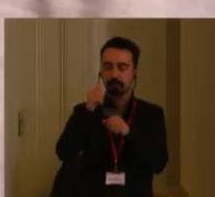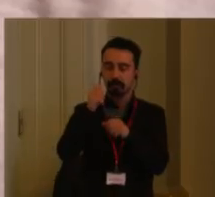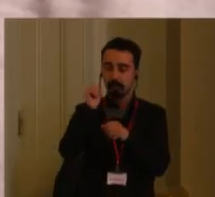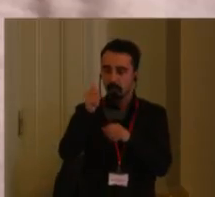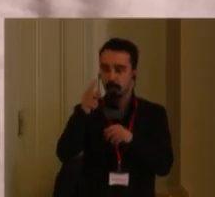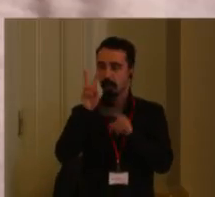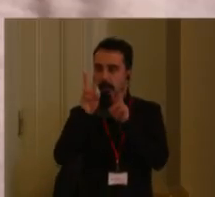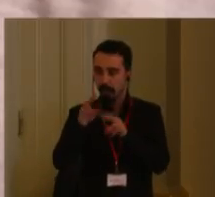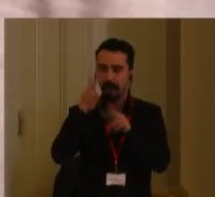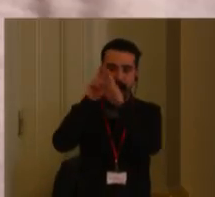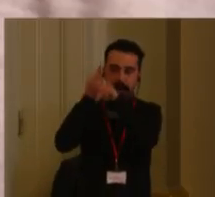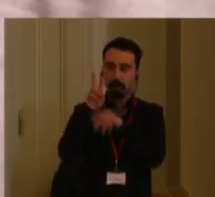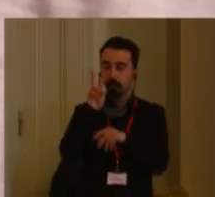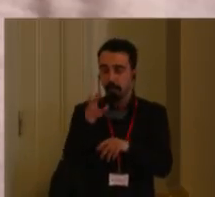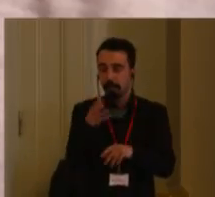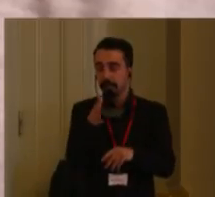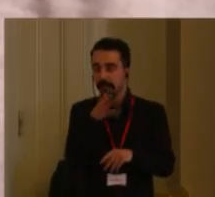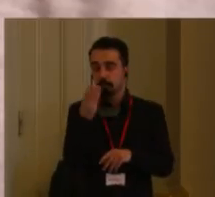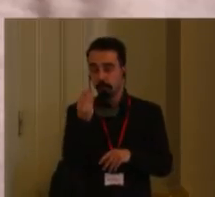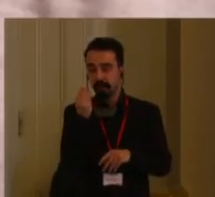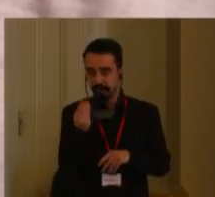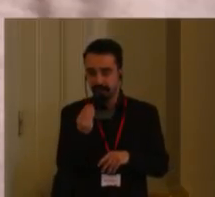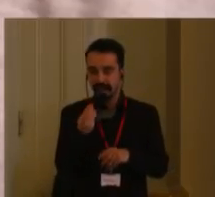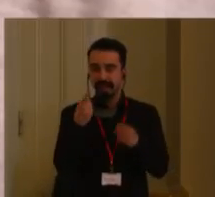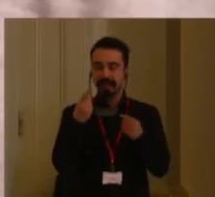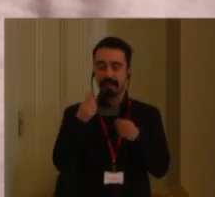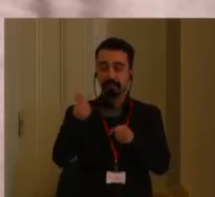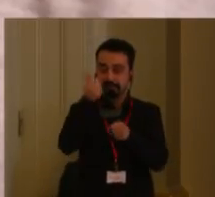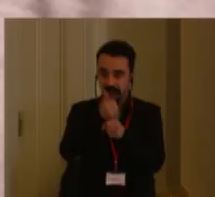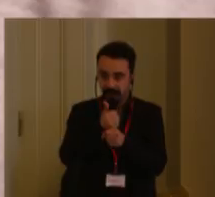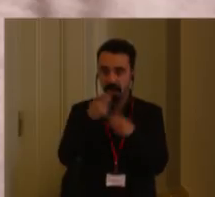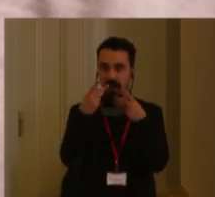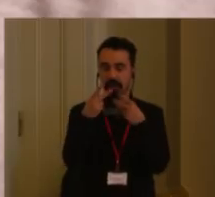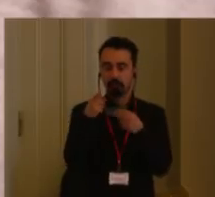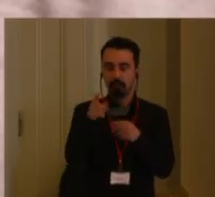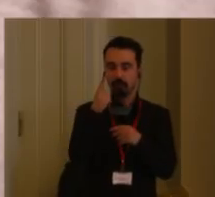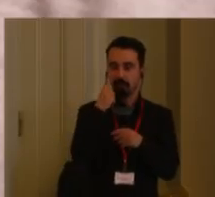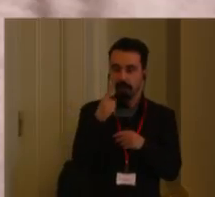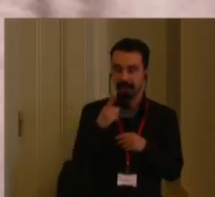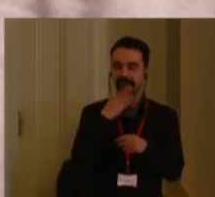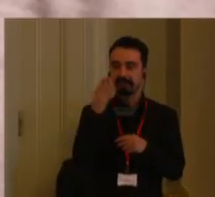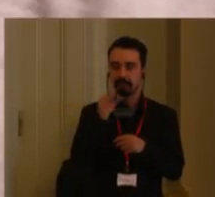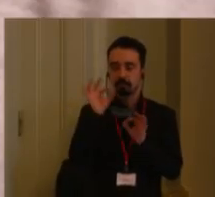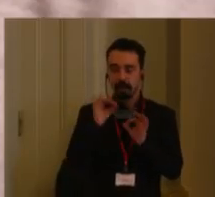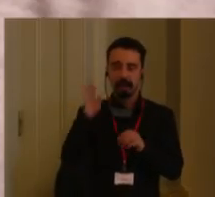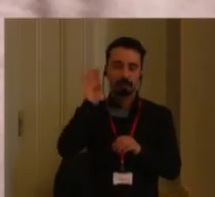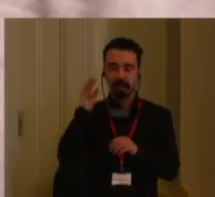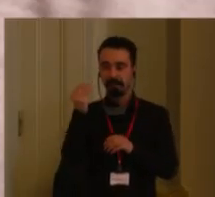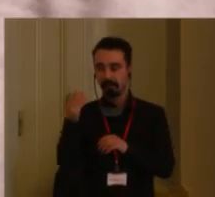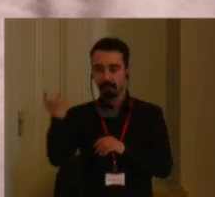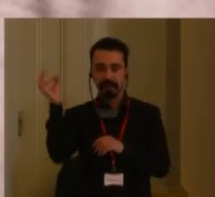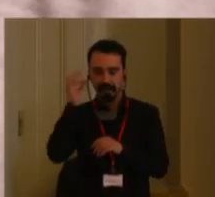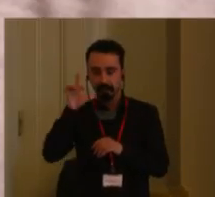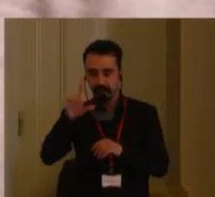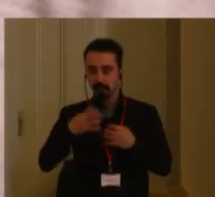leaders, shapers, and global citizens of tomorrow, as their actions will shape the security and the prosperity agenda for